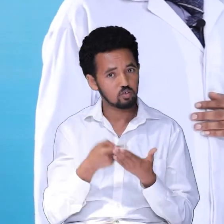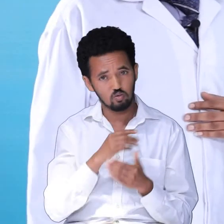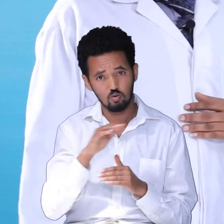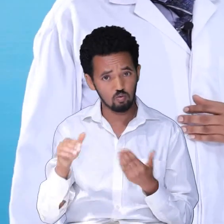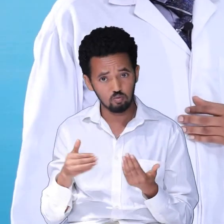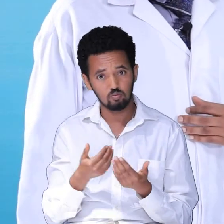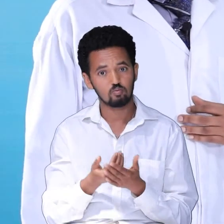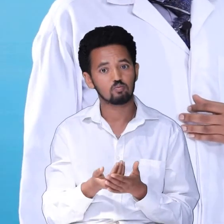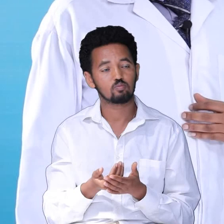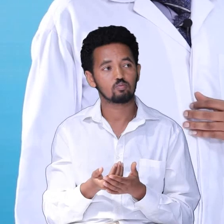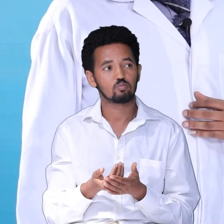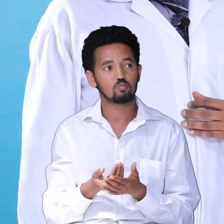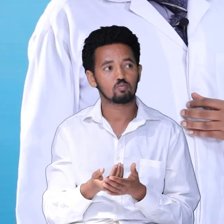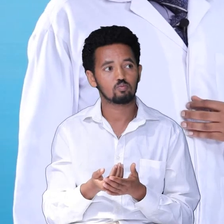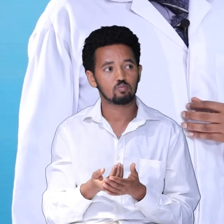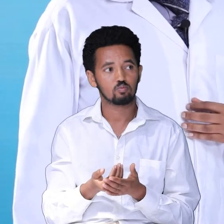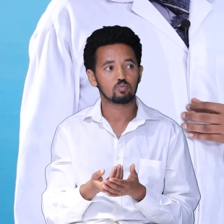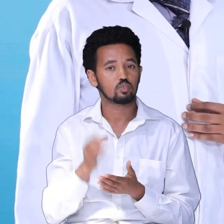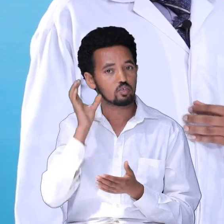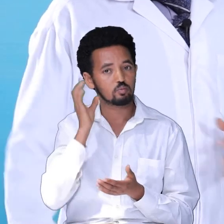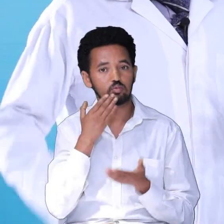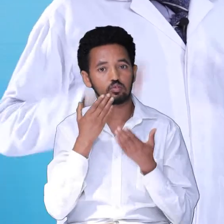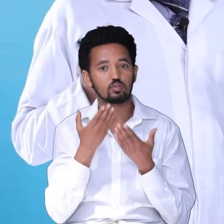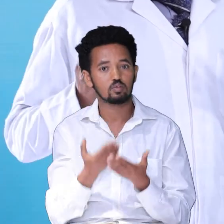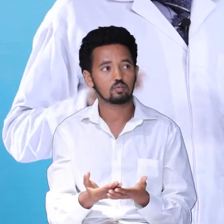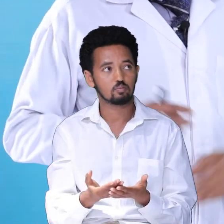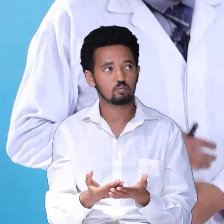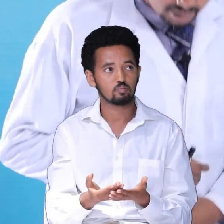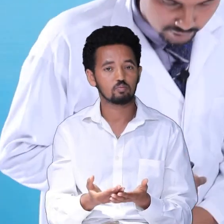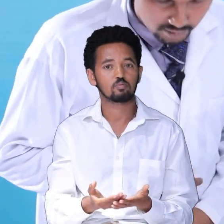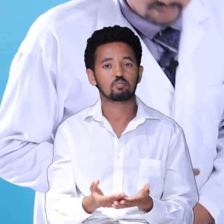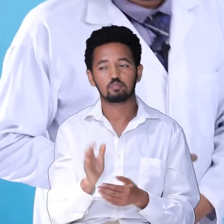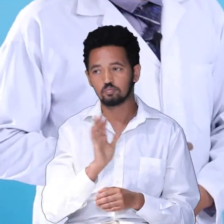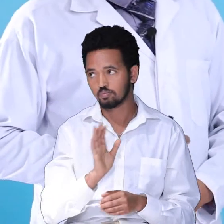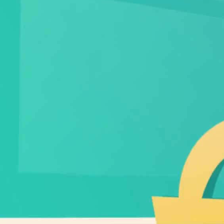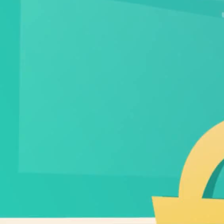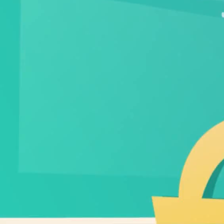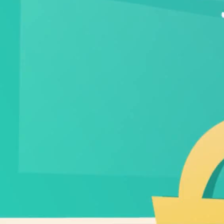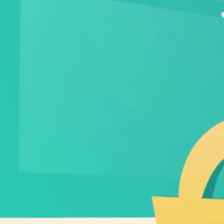about what I have. Thank you very much. Stay at home. Bye bye.